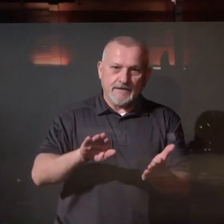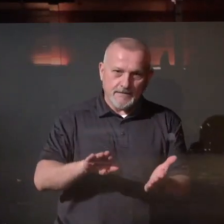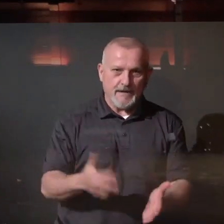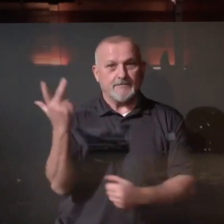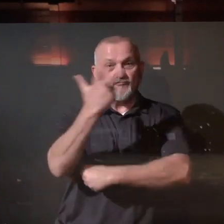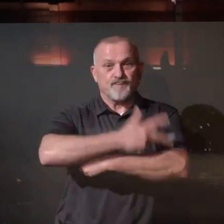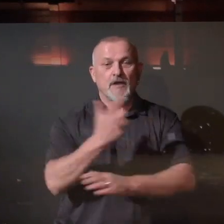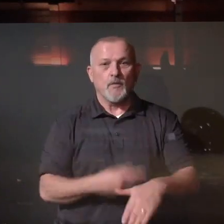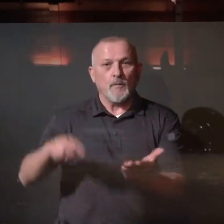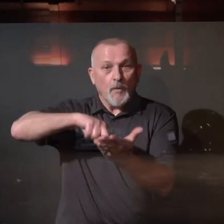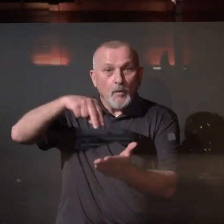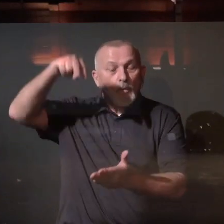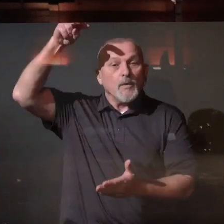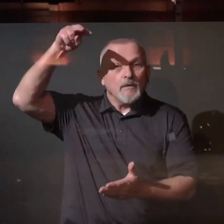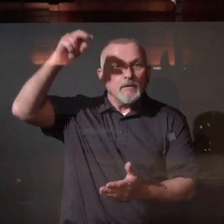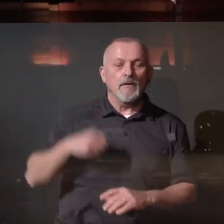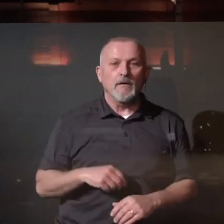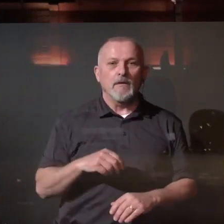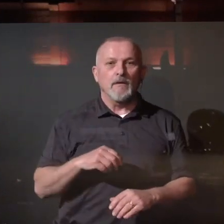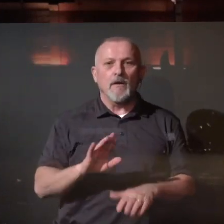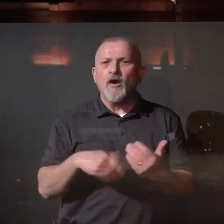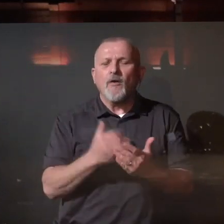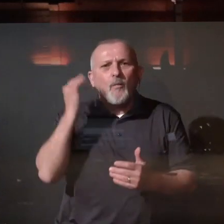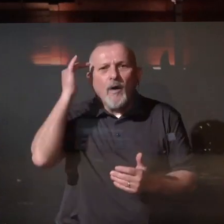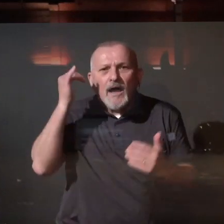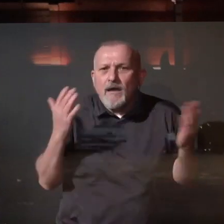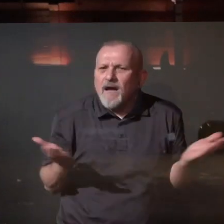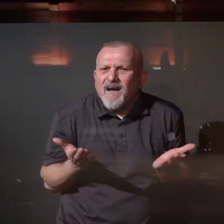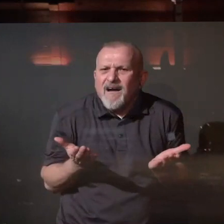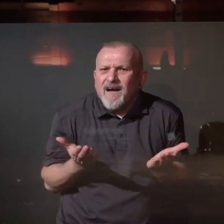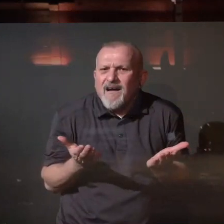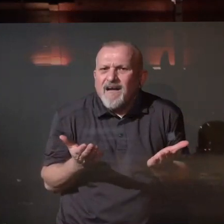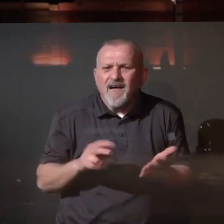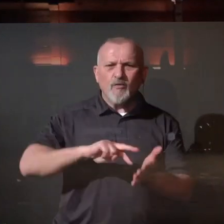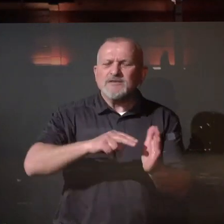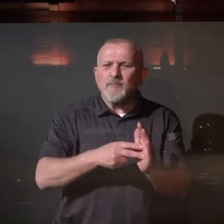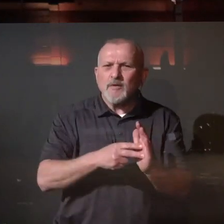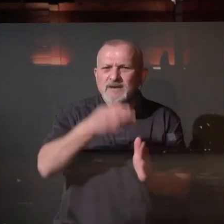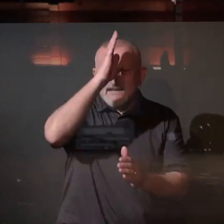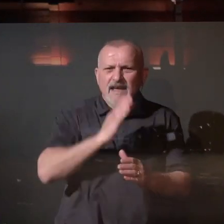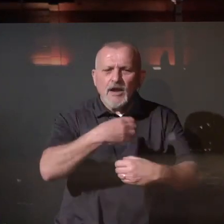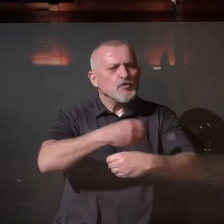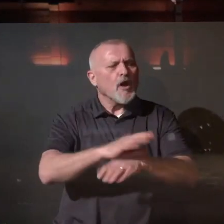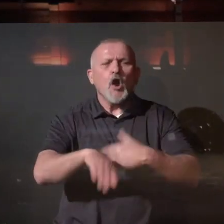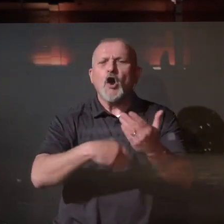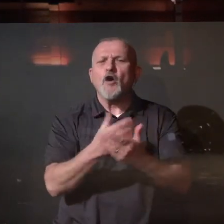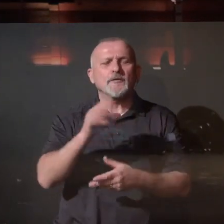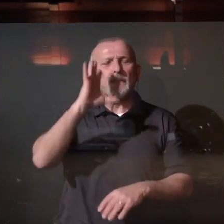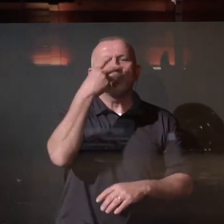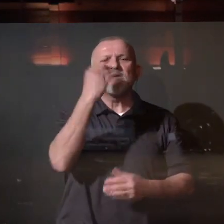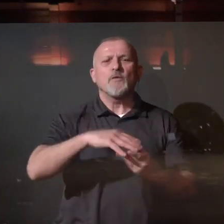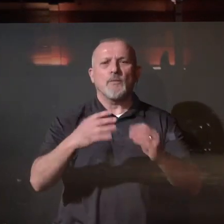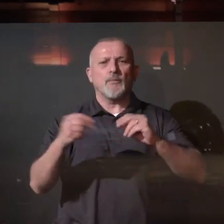what? Why did God orchestrate this incredible story? Is it really? Are we tempted to believe that